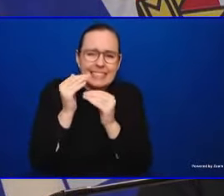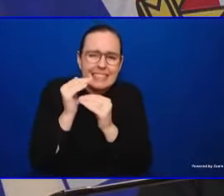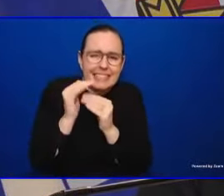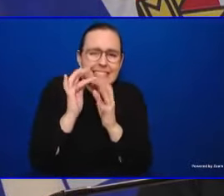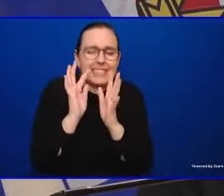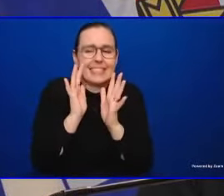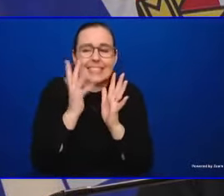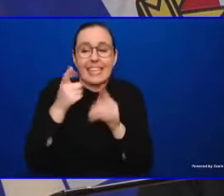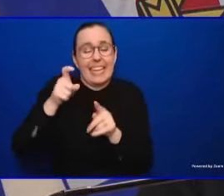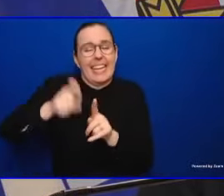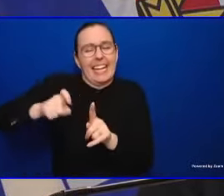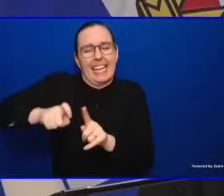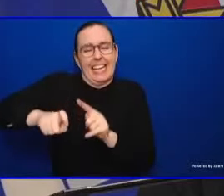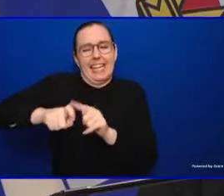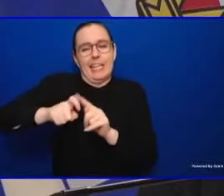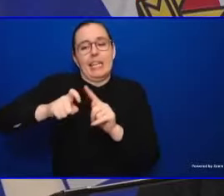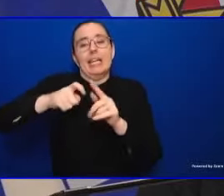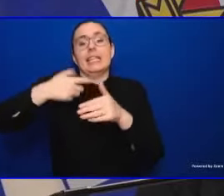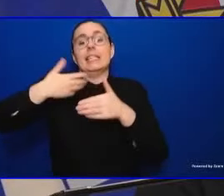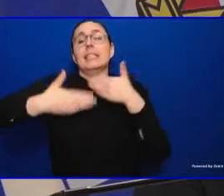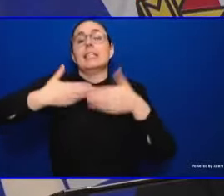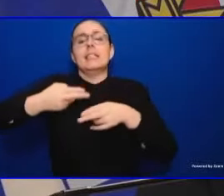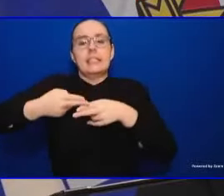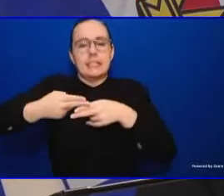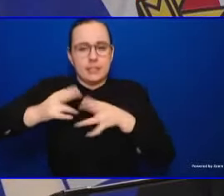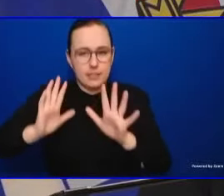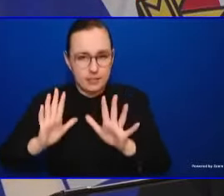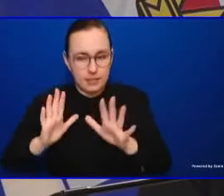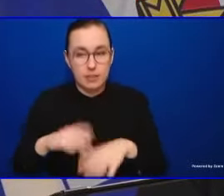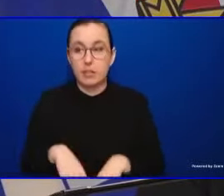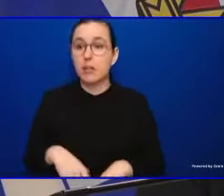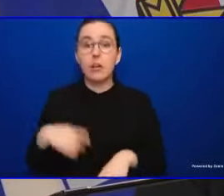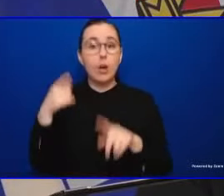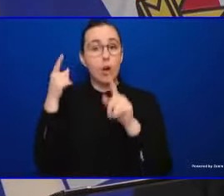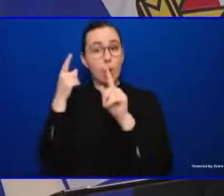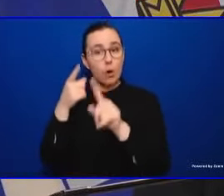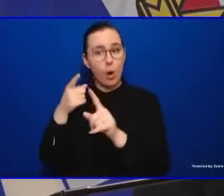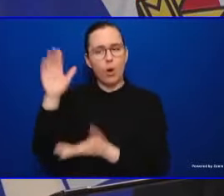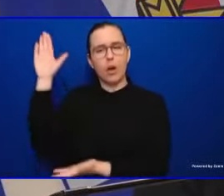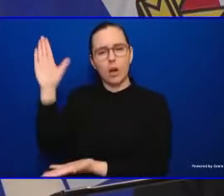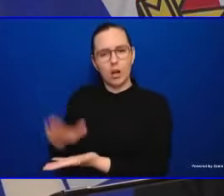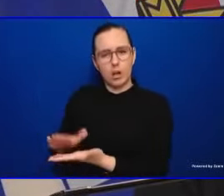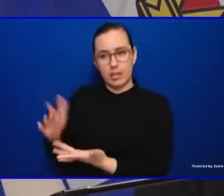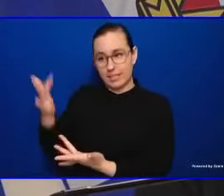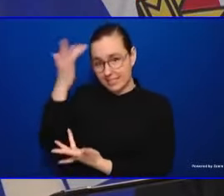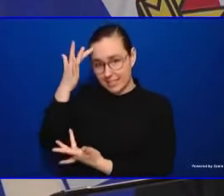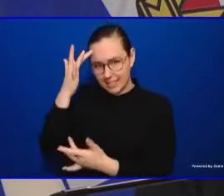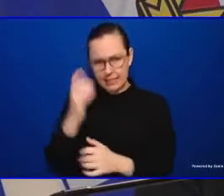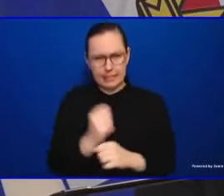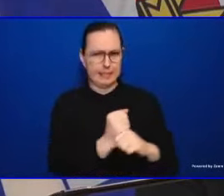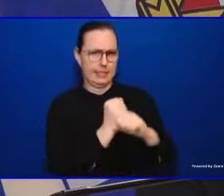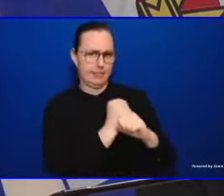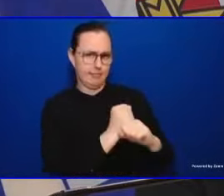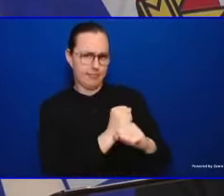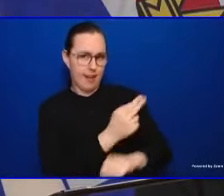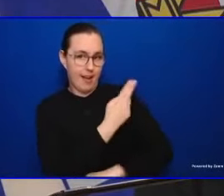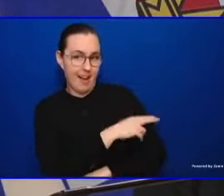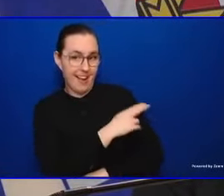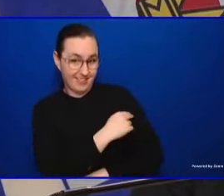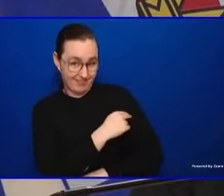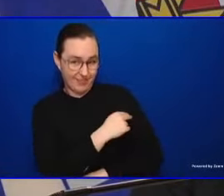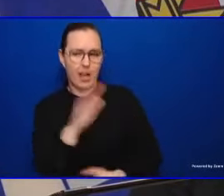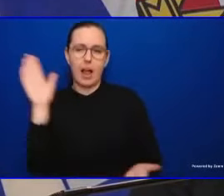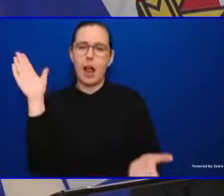death, to protect our healthcare system, and to minimize the disruption that we're causing on society, especially the